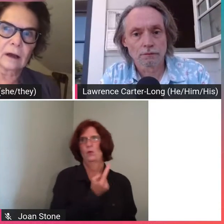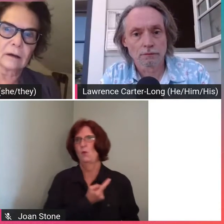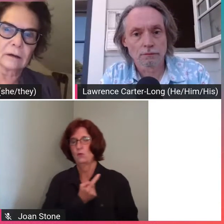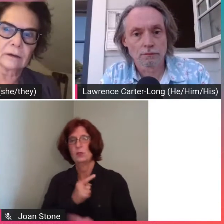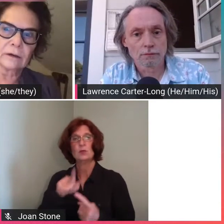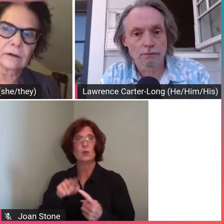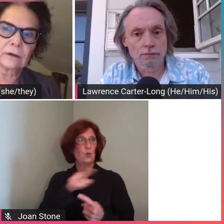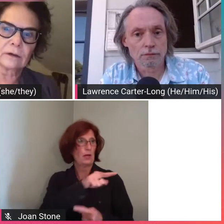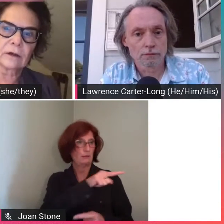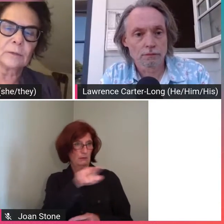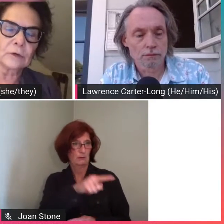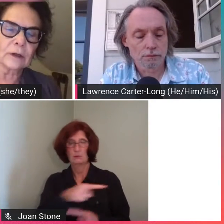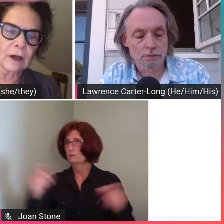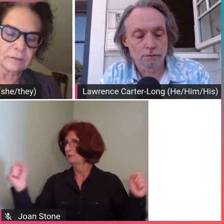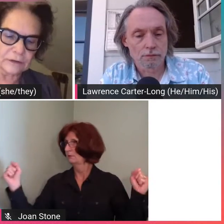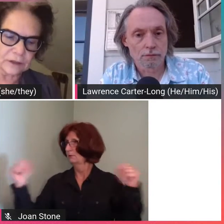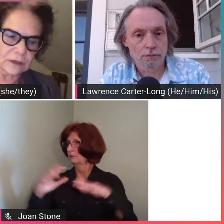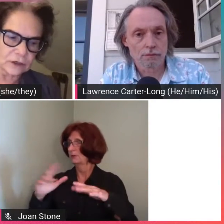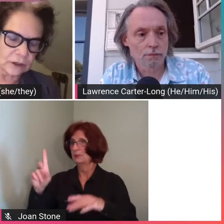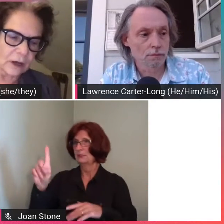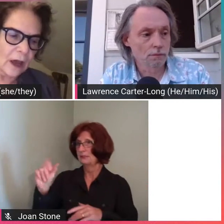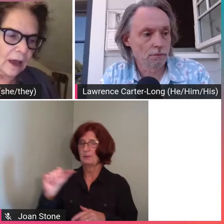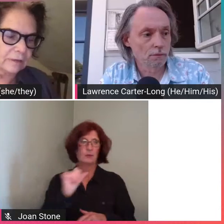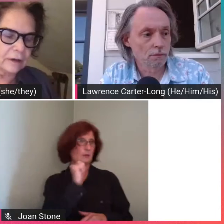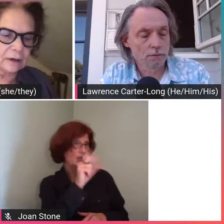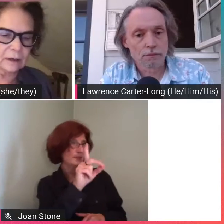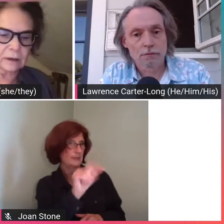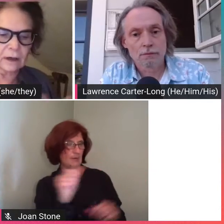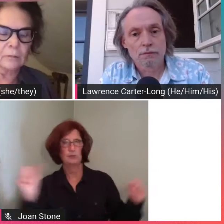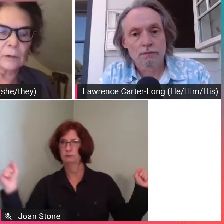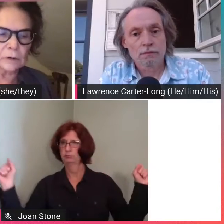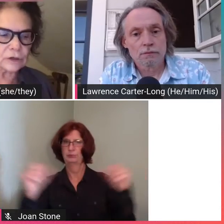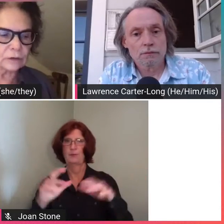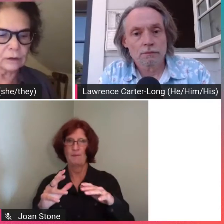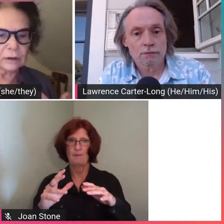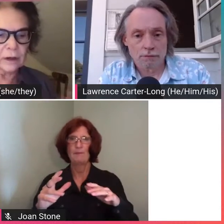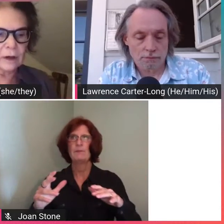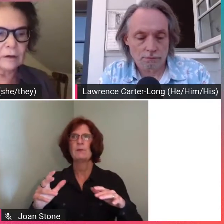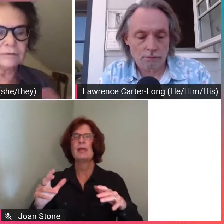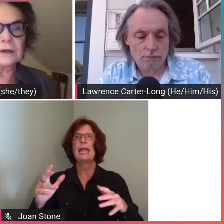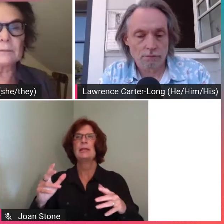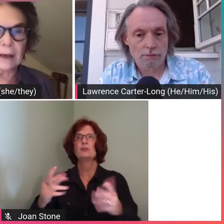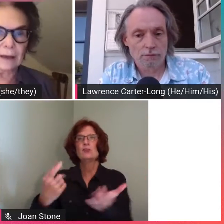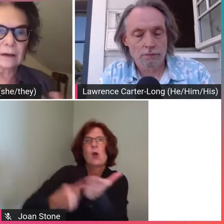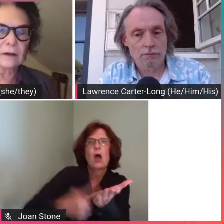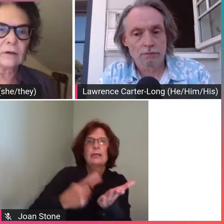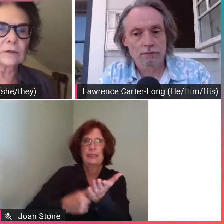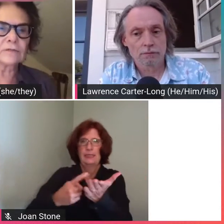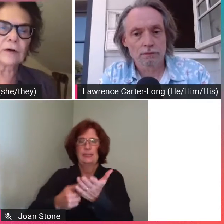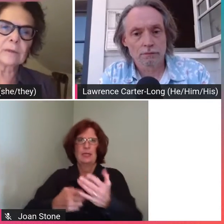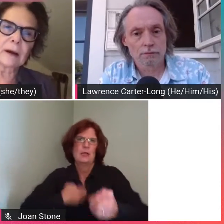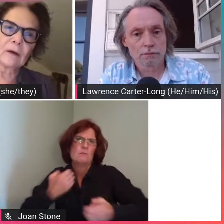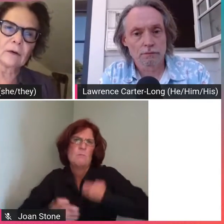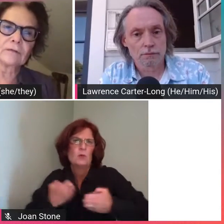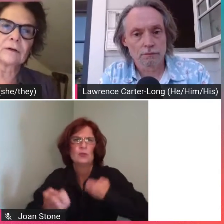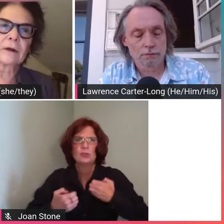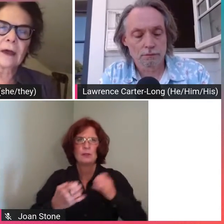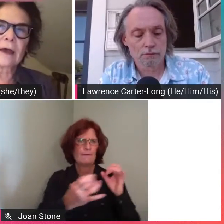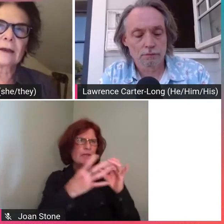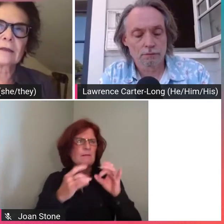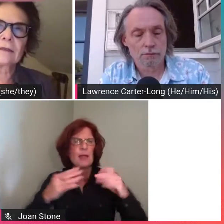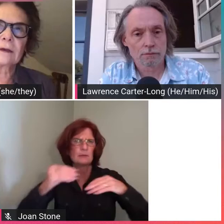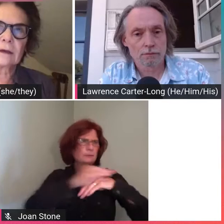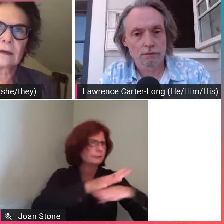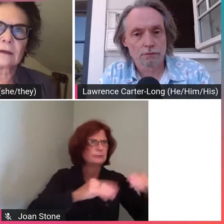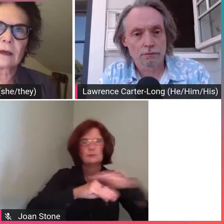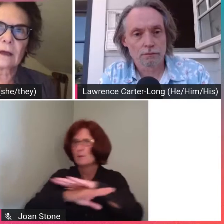that communal conversation and the emotional feedback was very powerful.